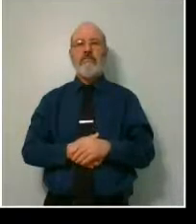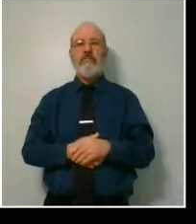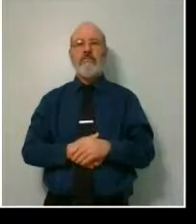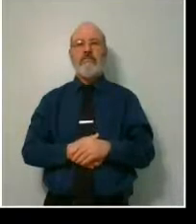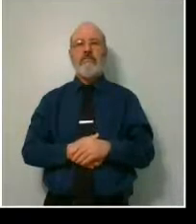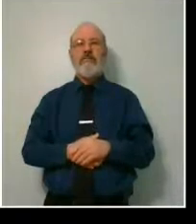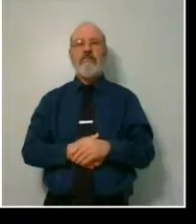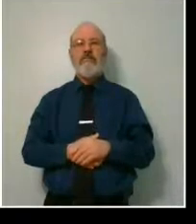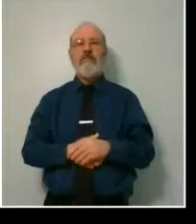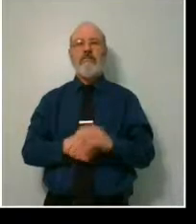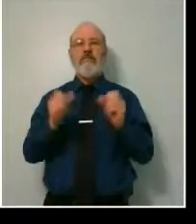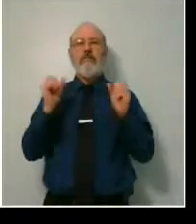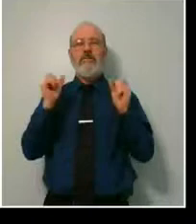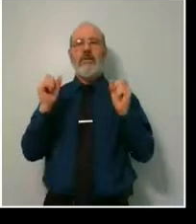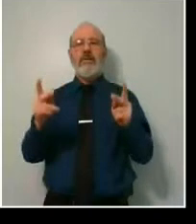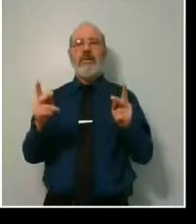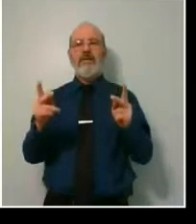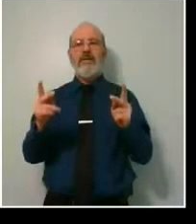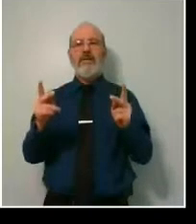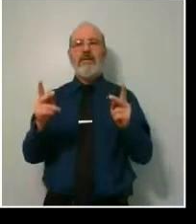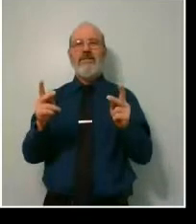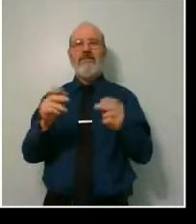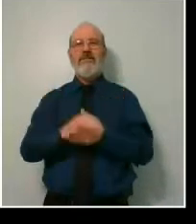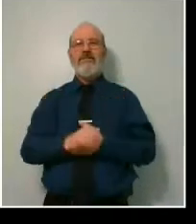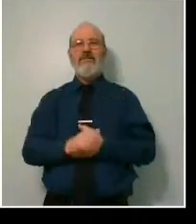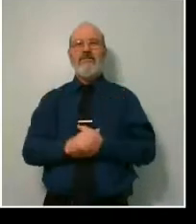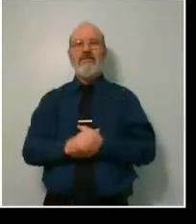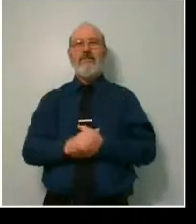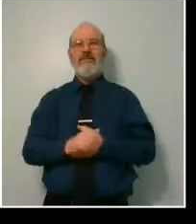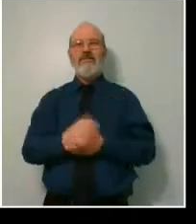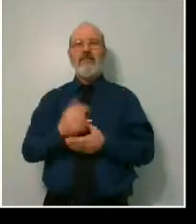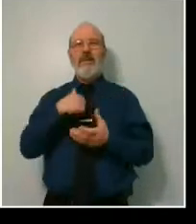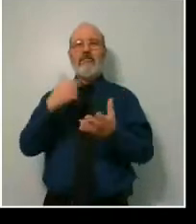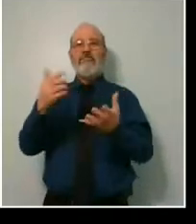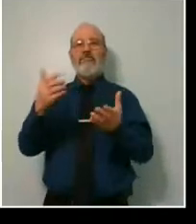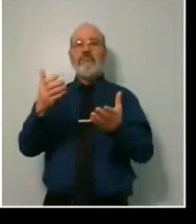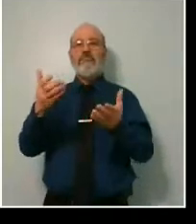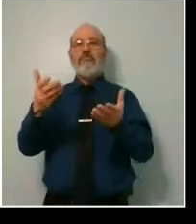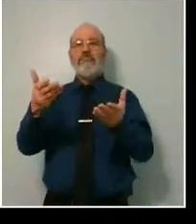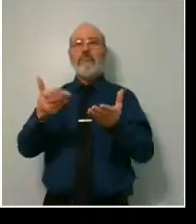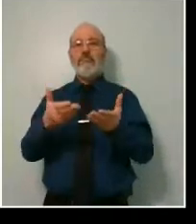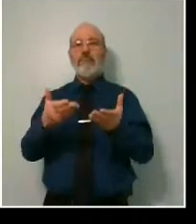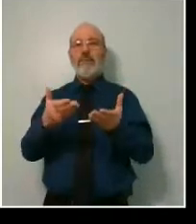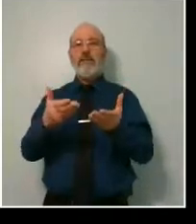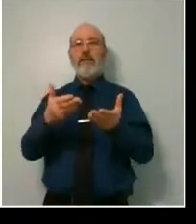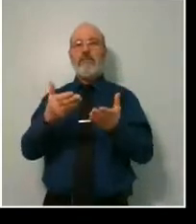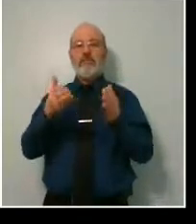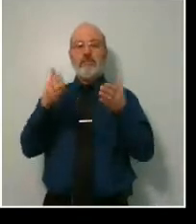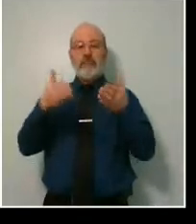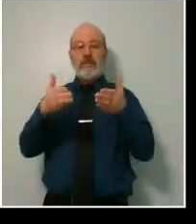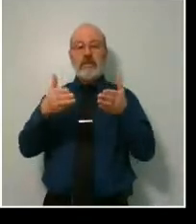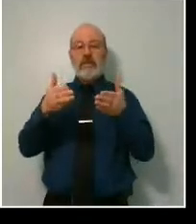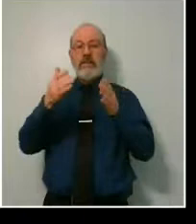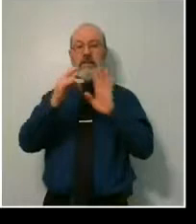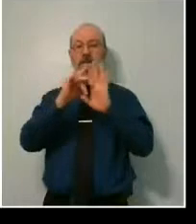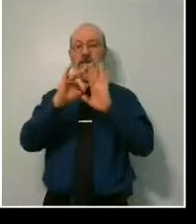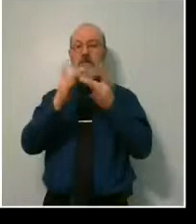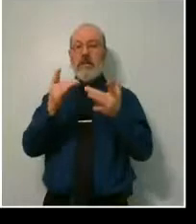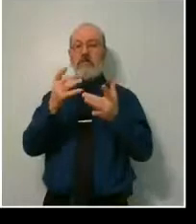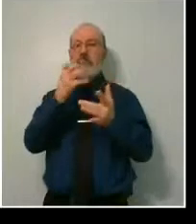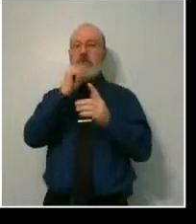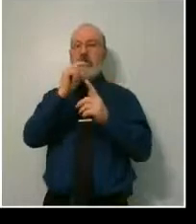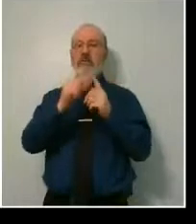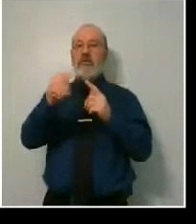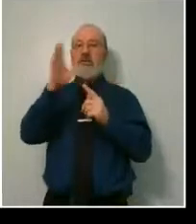there. All right. I would invite your attention in the precious Word of God tonight to the book of Deuteronomy